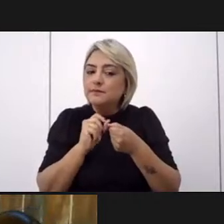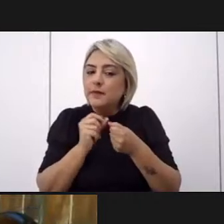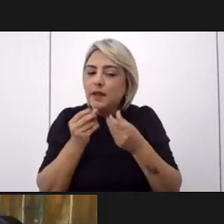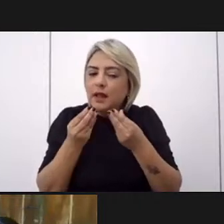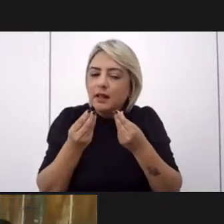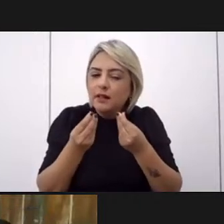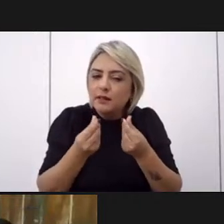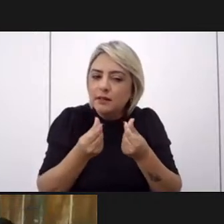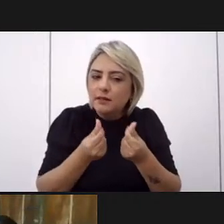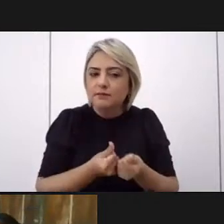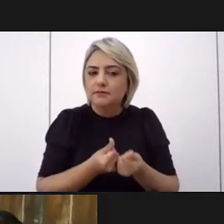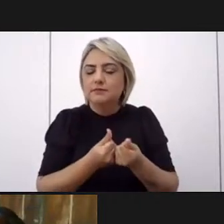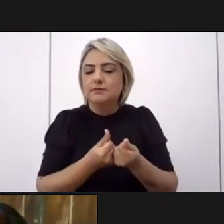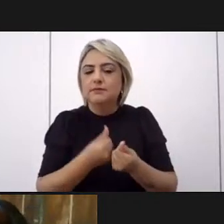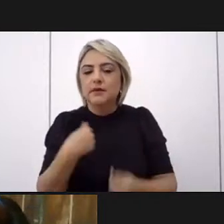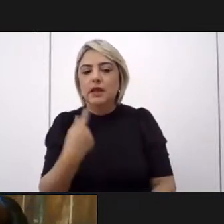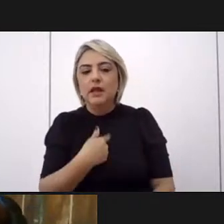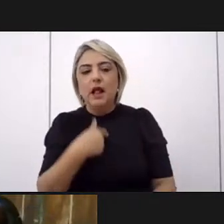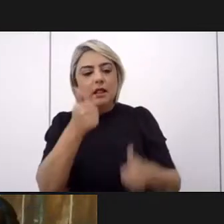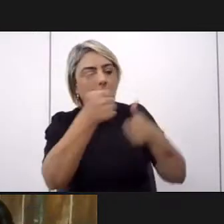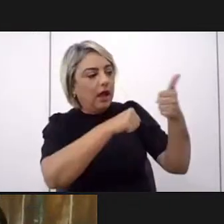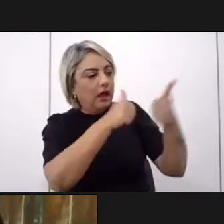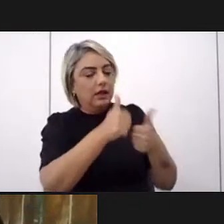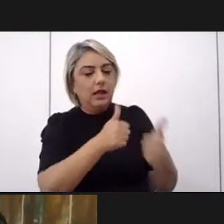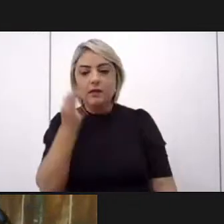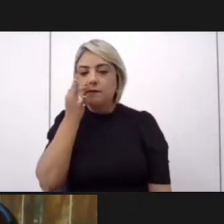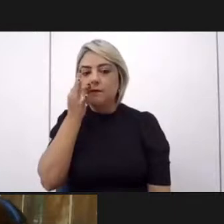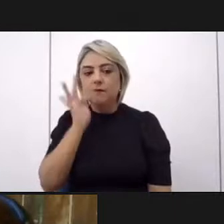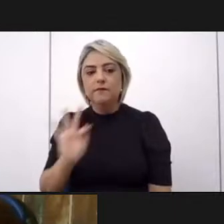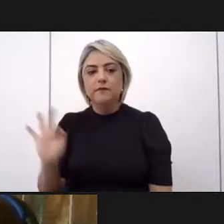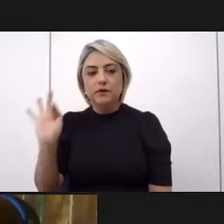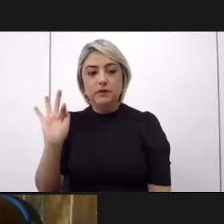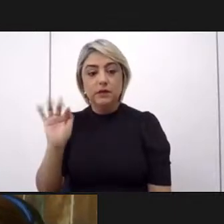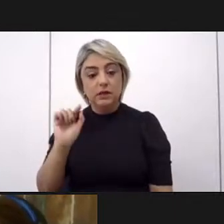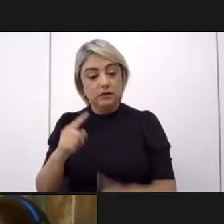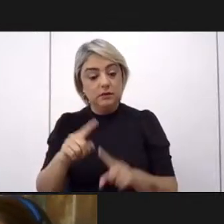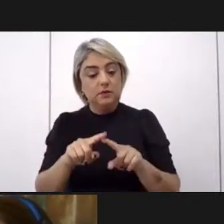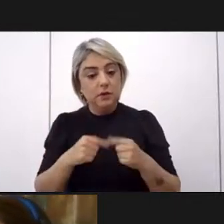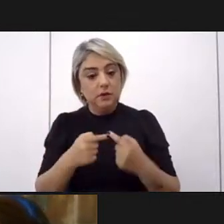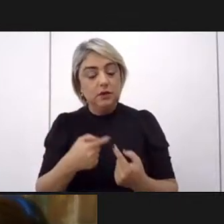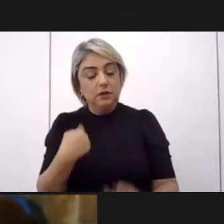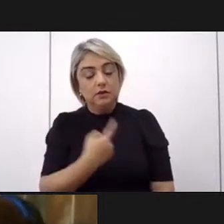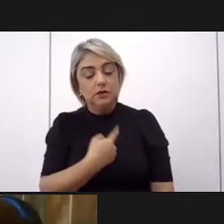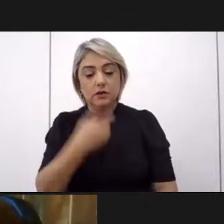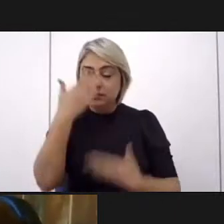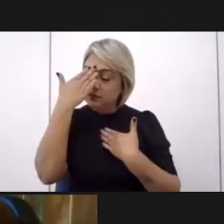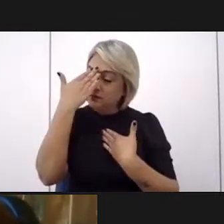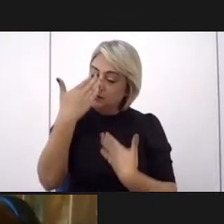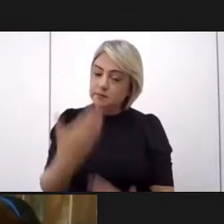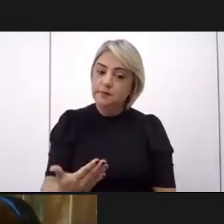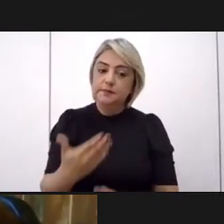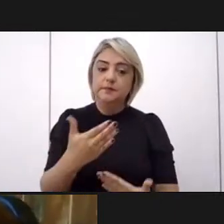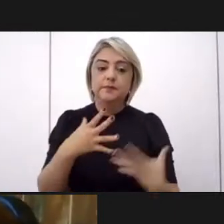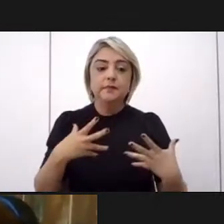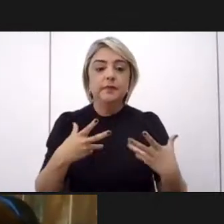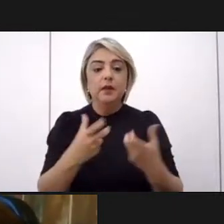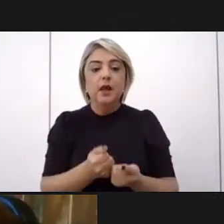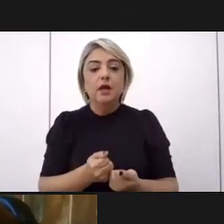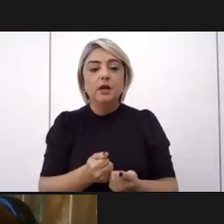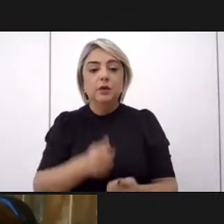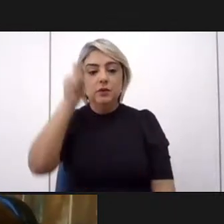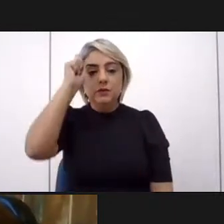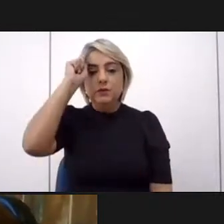French analysis. And for that, we all thank you, all the authors here presented